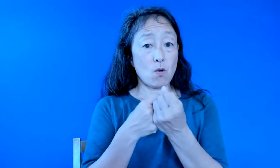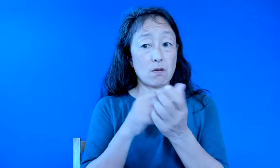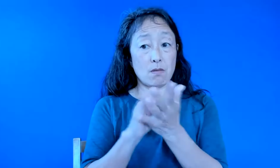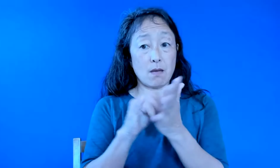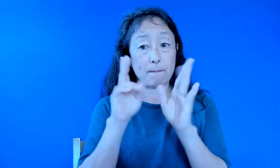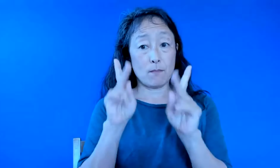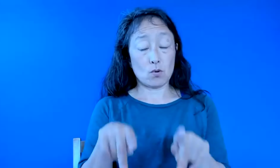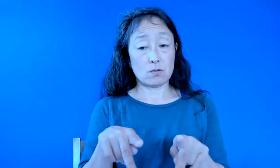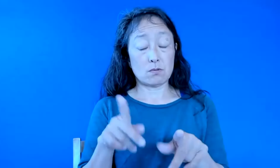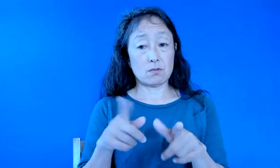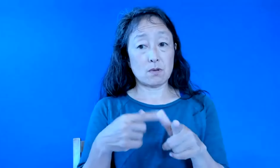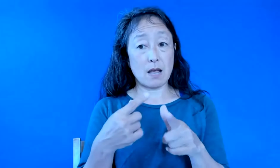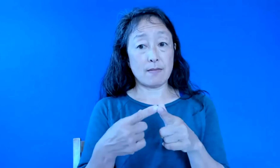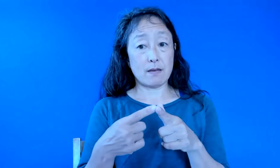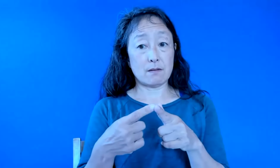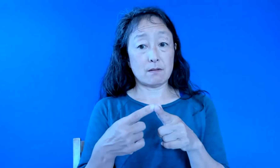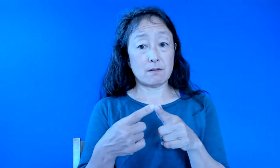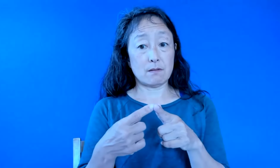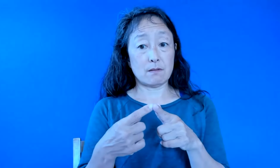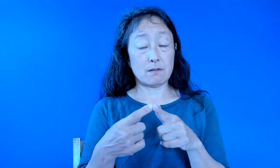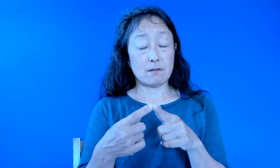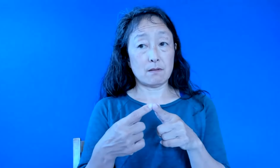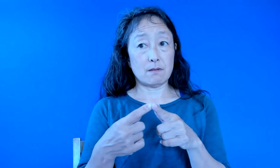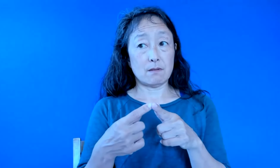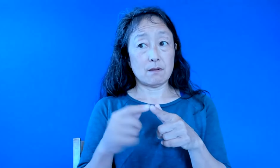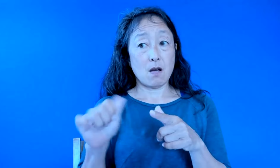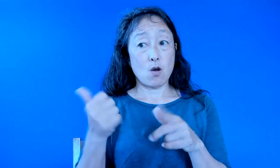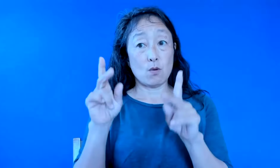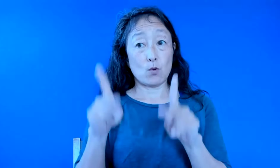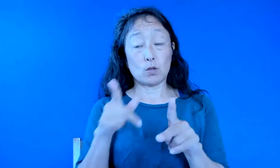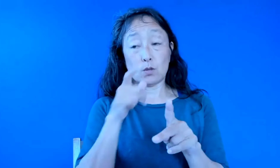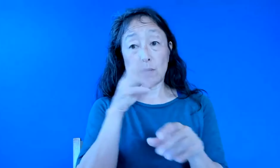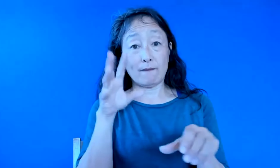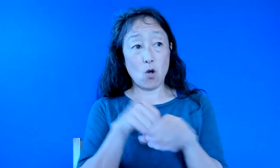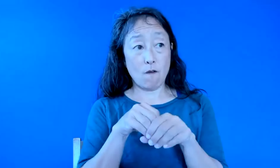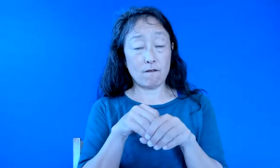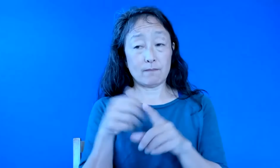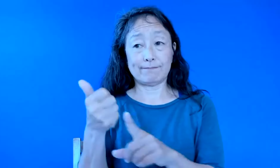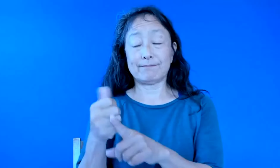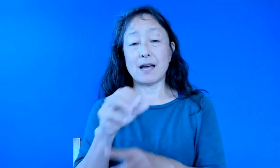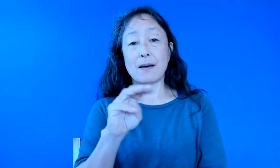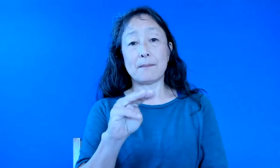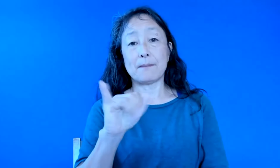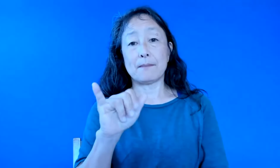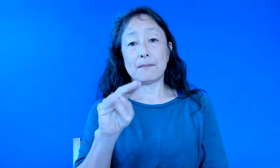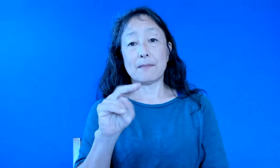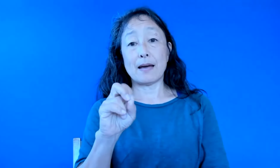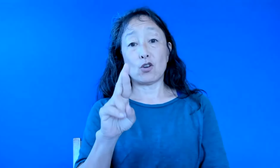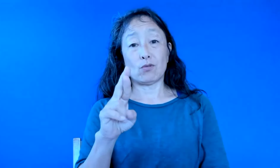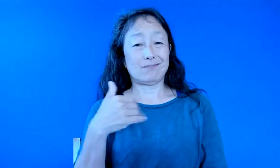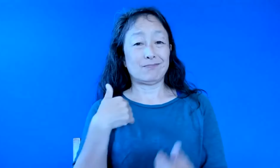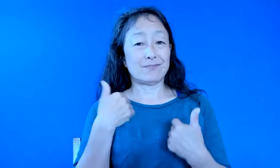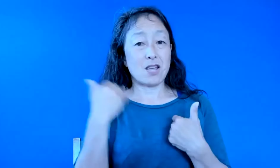And then it came to light that the other person involved was a minor. And so both are young